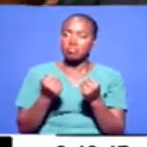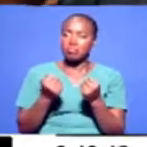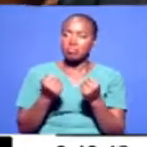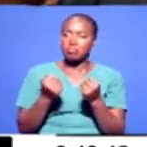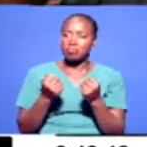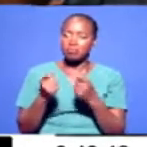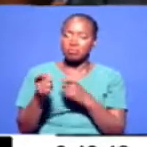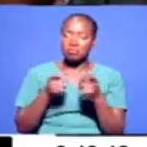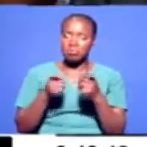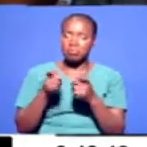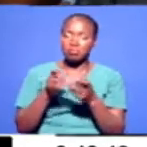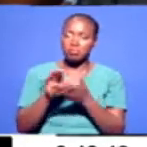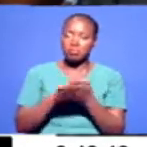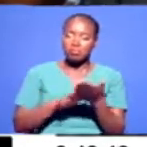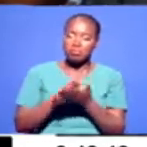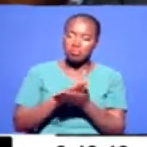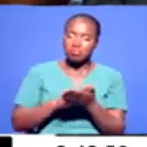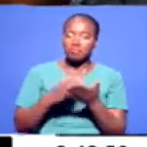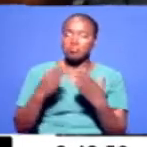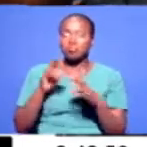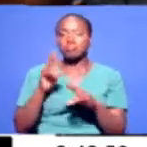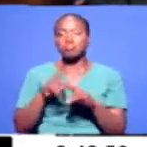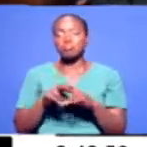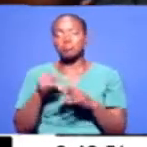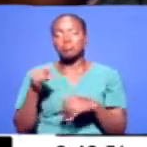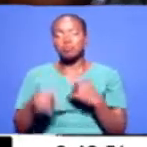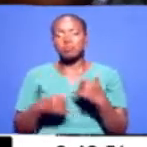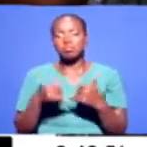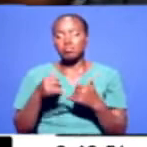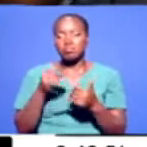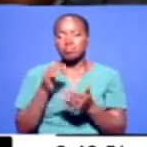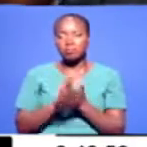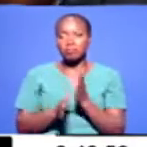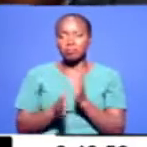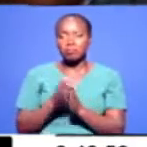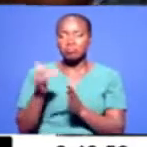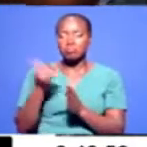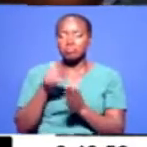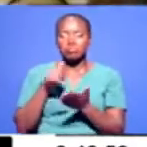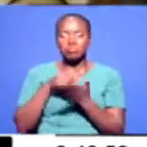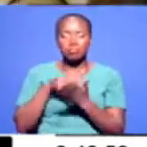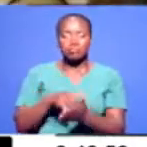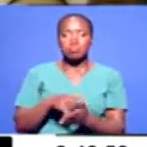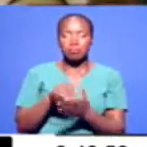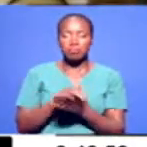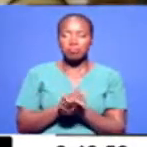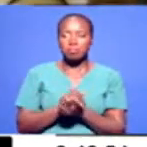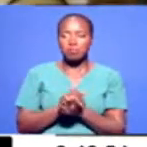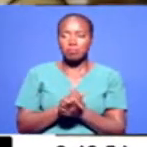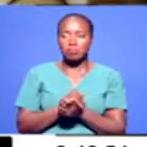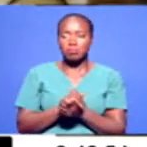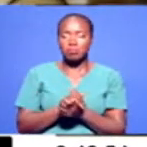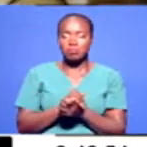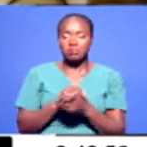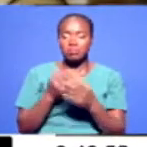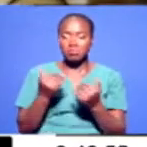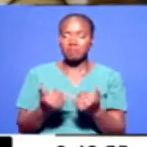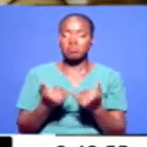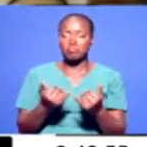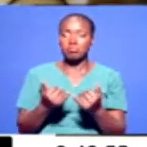controlled environment where people can just sit down and enjoy it without any sort of distractions. Yeah. Well, right now we